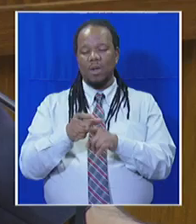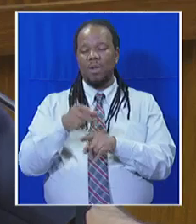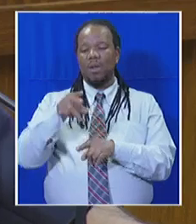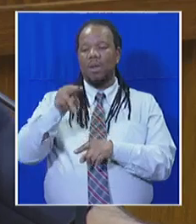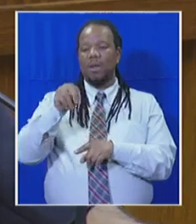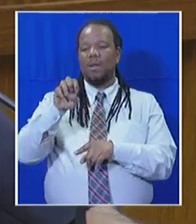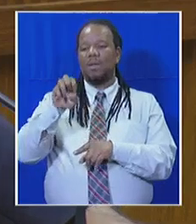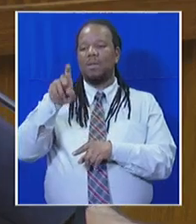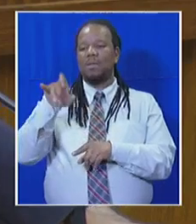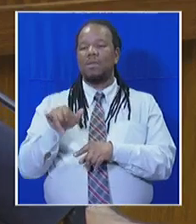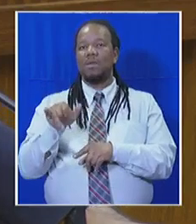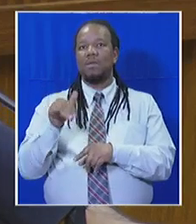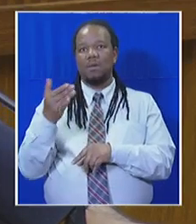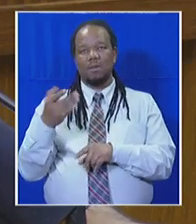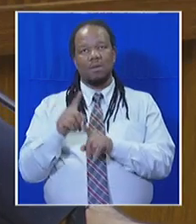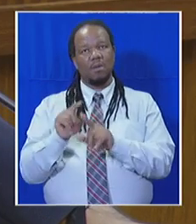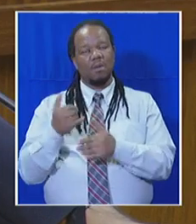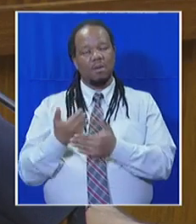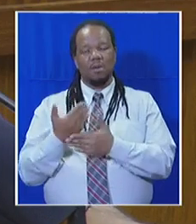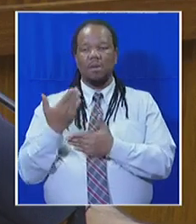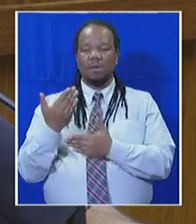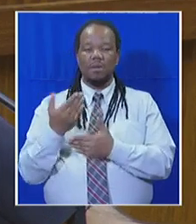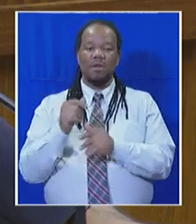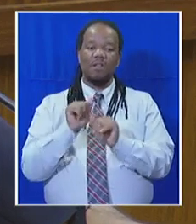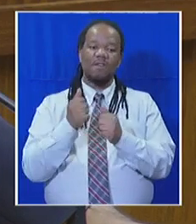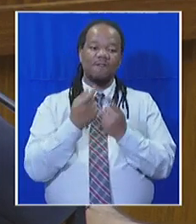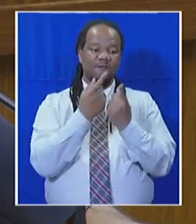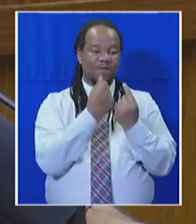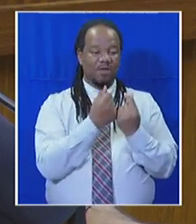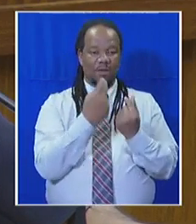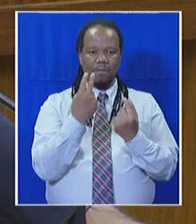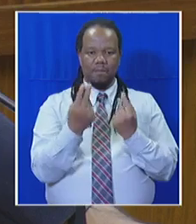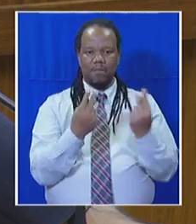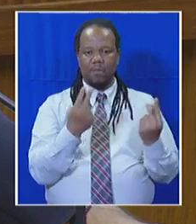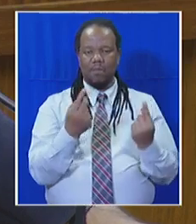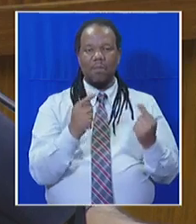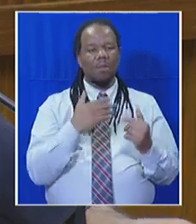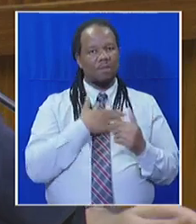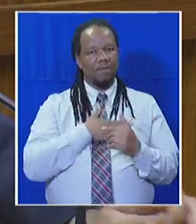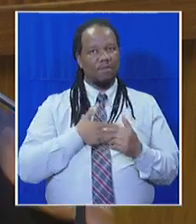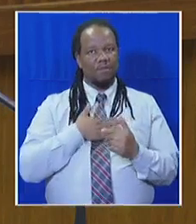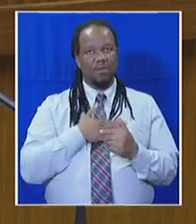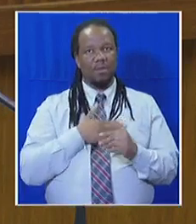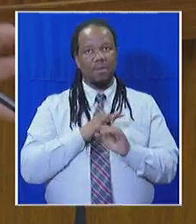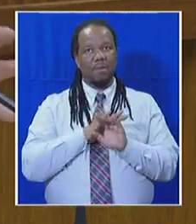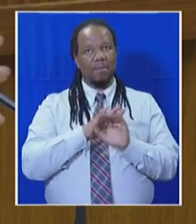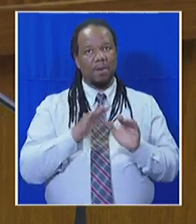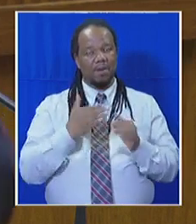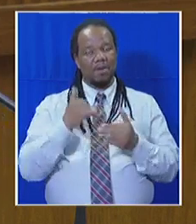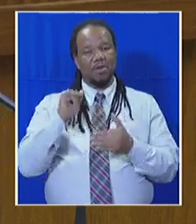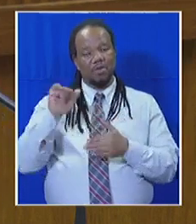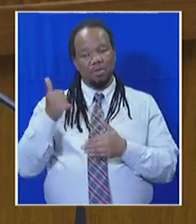while it's the Appropriations Committee's responsibility, the finance committees on both sides feel that some consideration should be given to